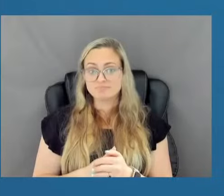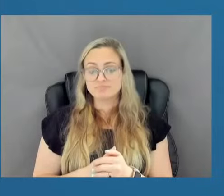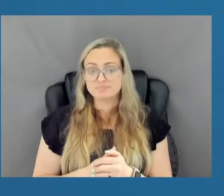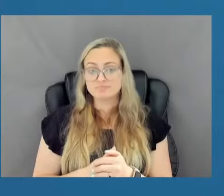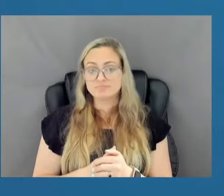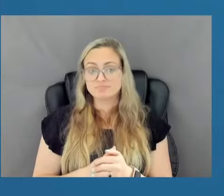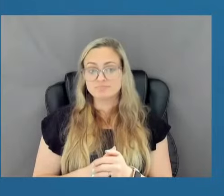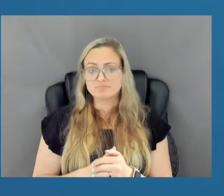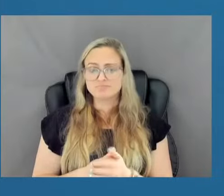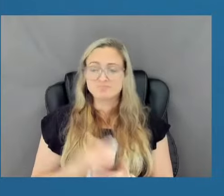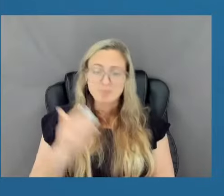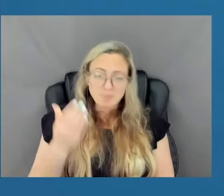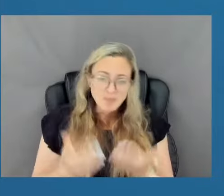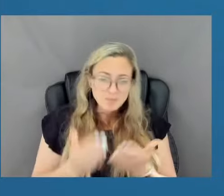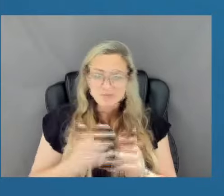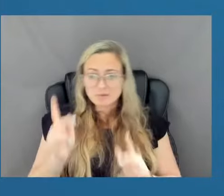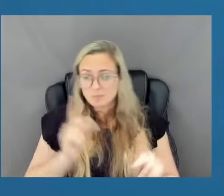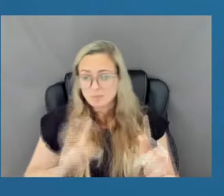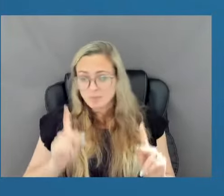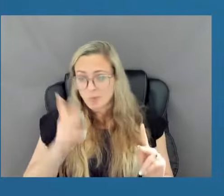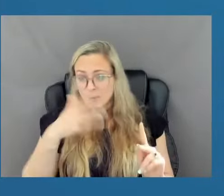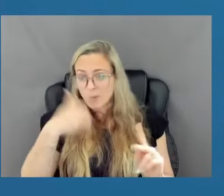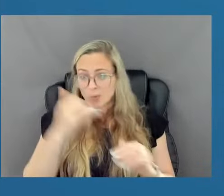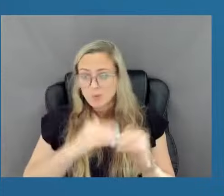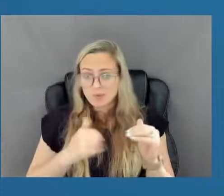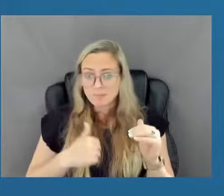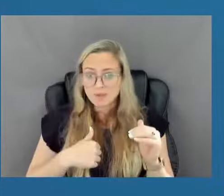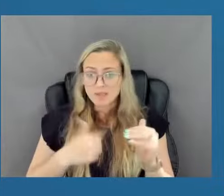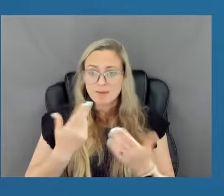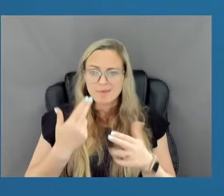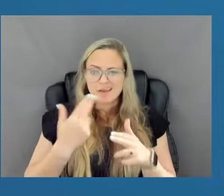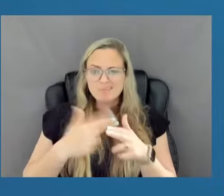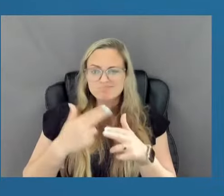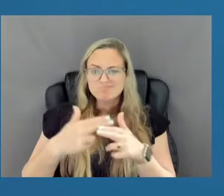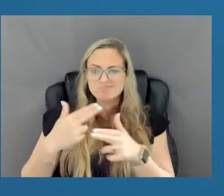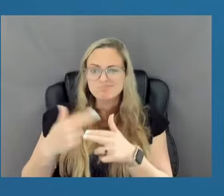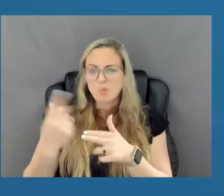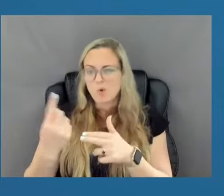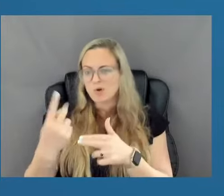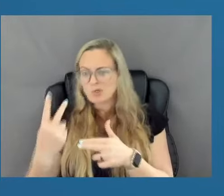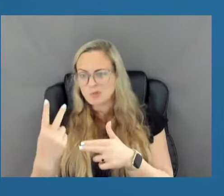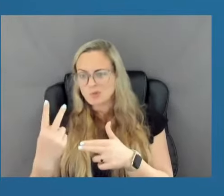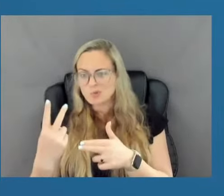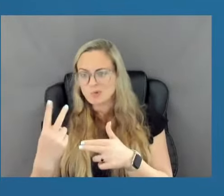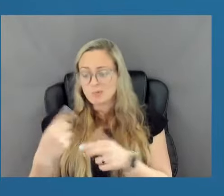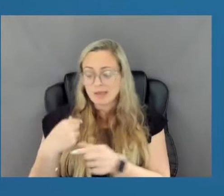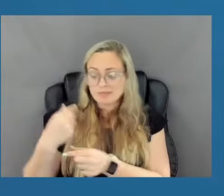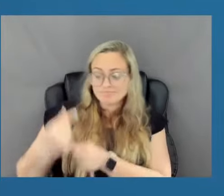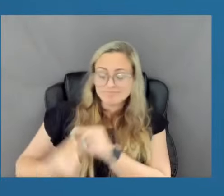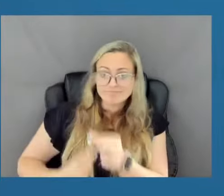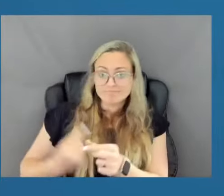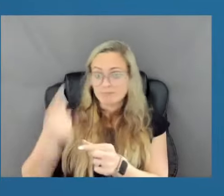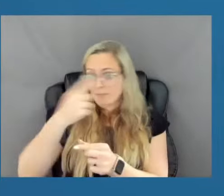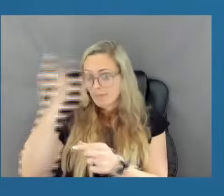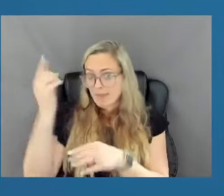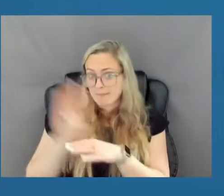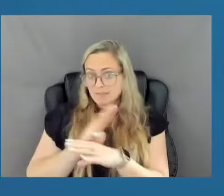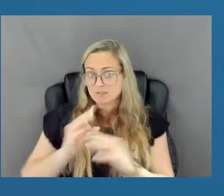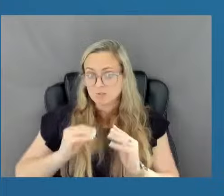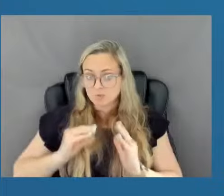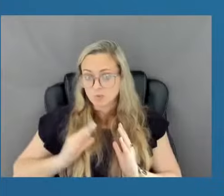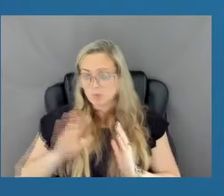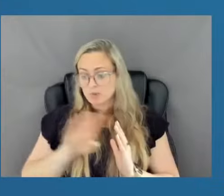And then maybe some folks in here that are older than me might be able to name maybe one or two, but the legacy of being a Black business owner on the